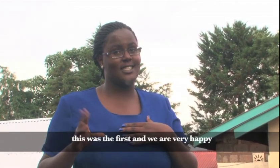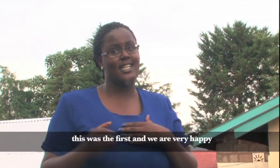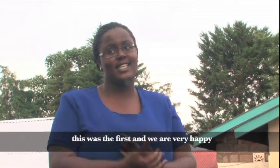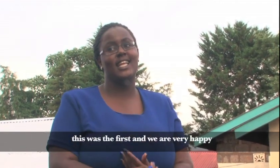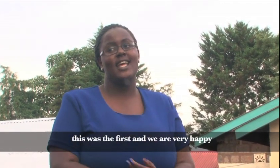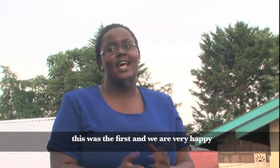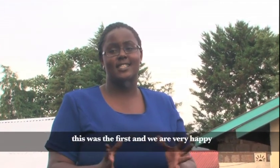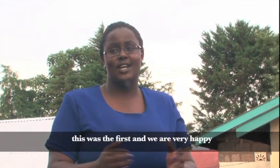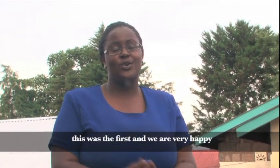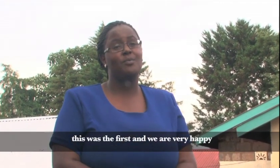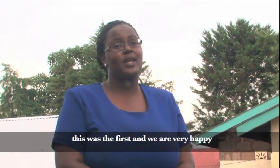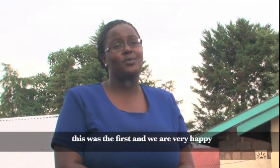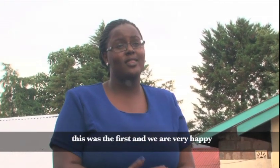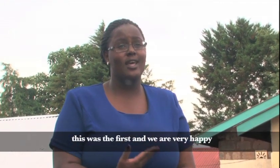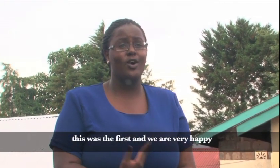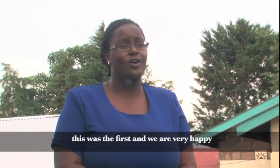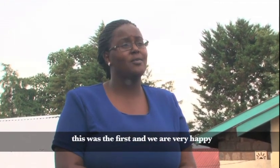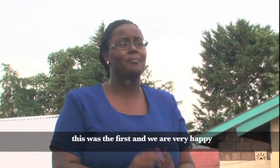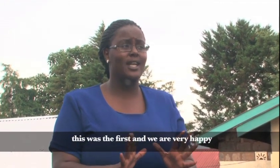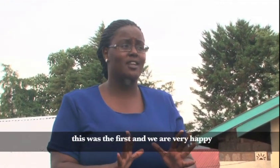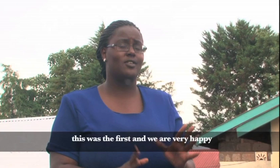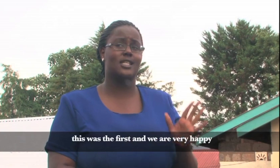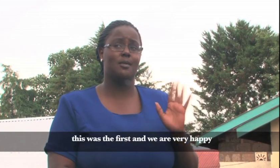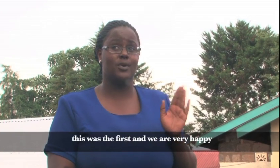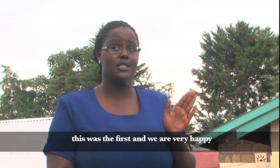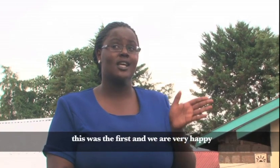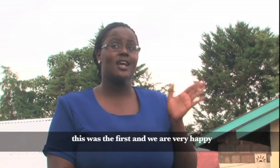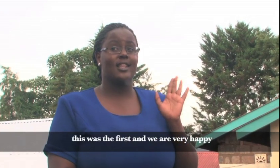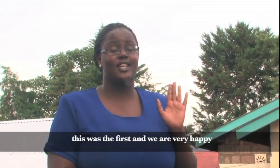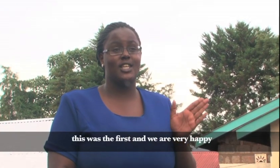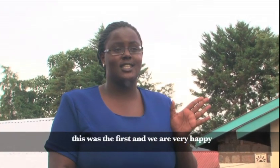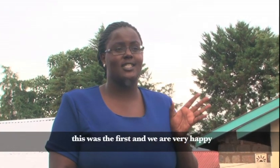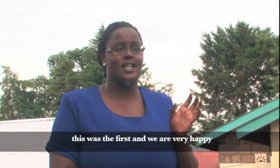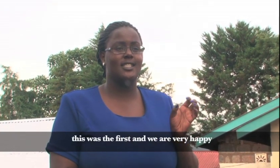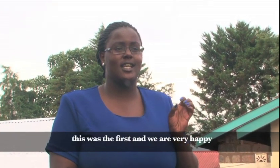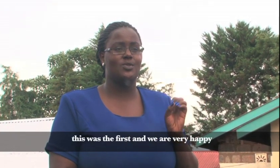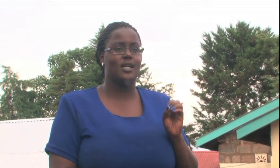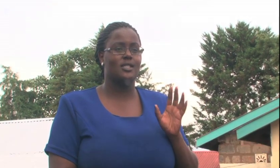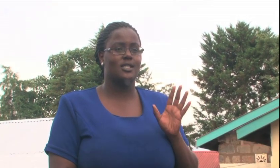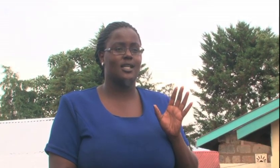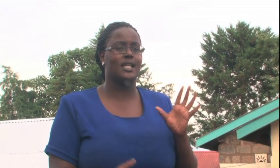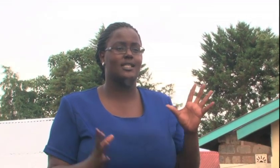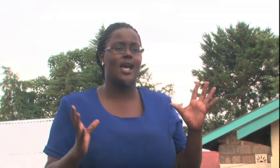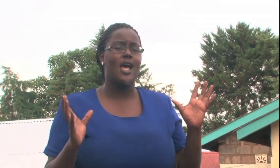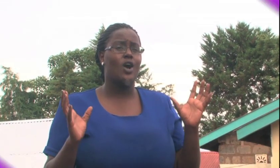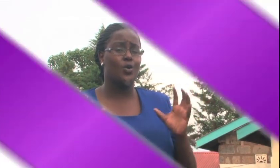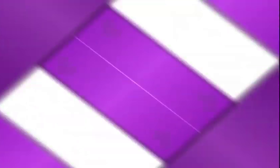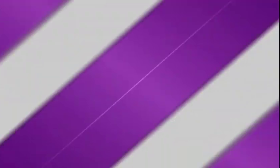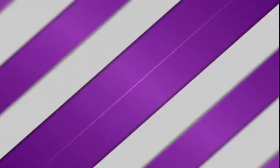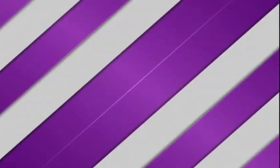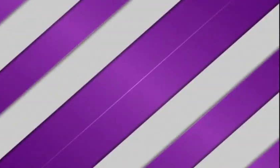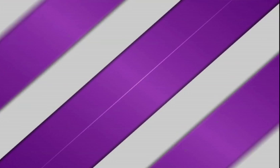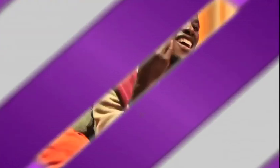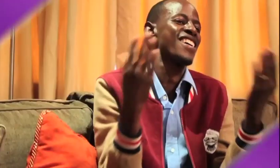very excited as a group. And we thank God mainly for the support that the church has granted unto us as a